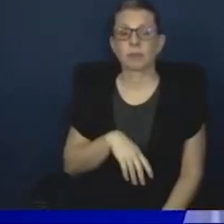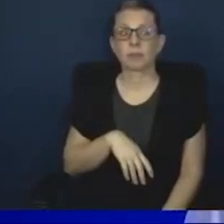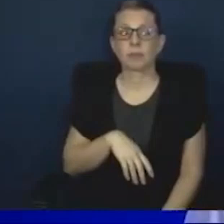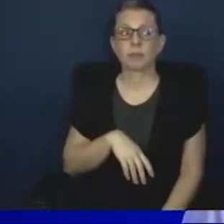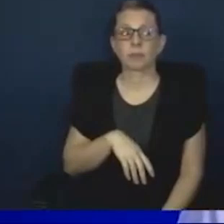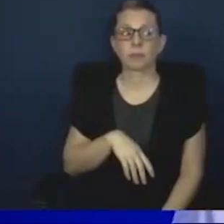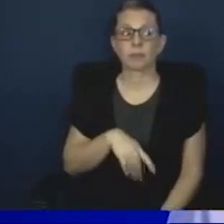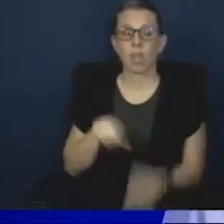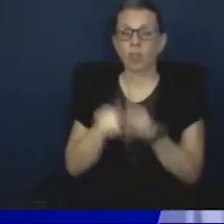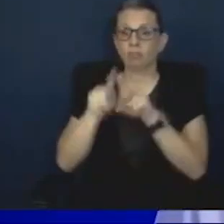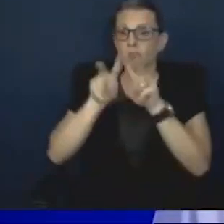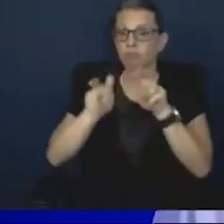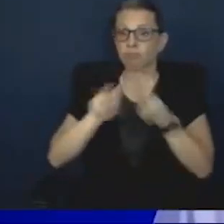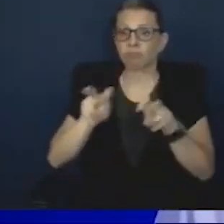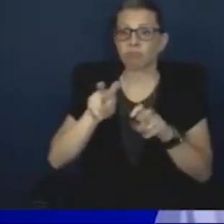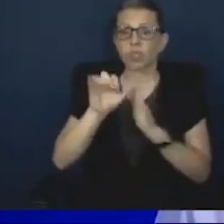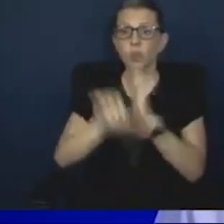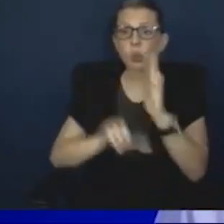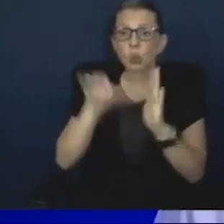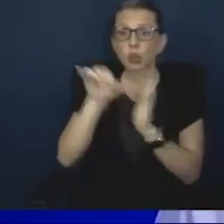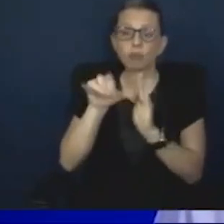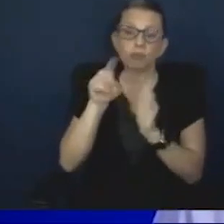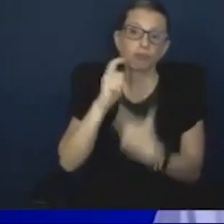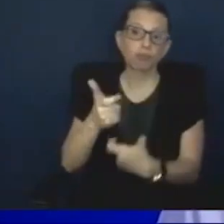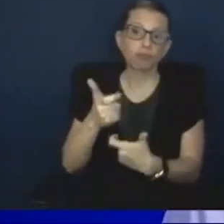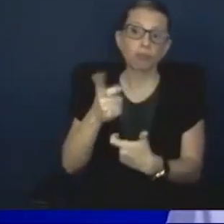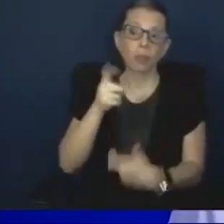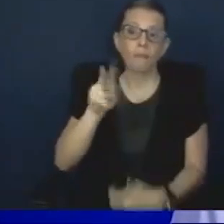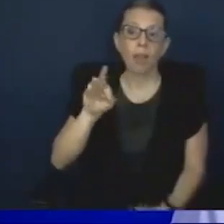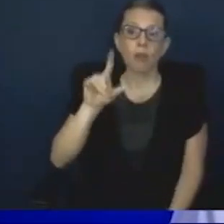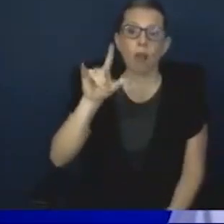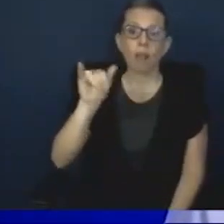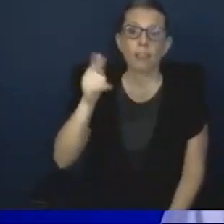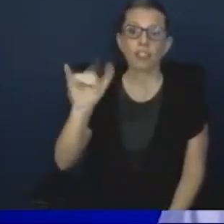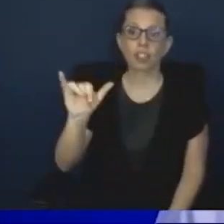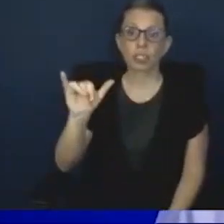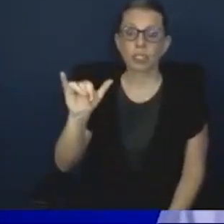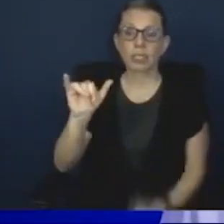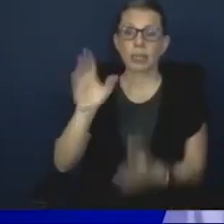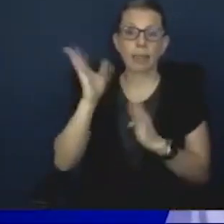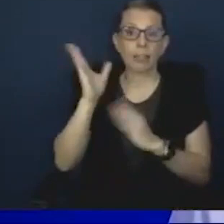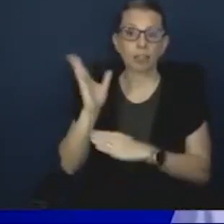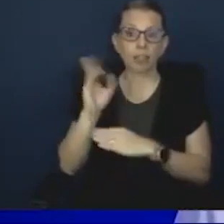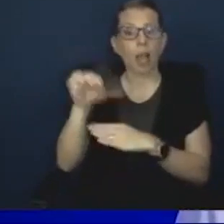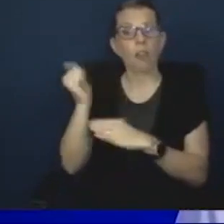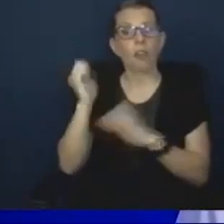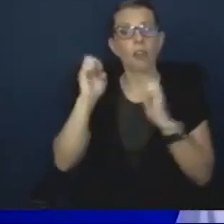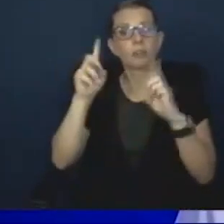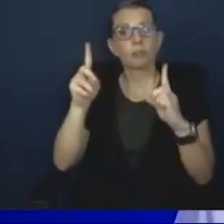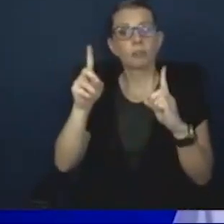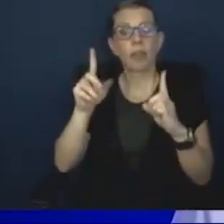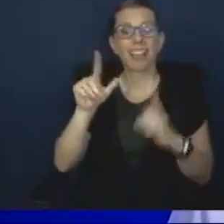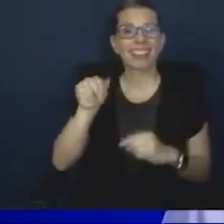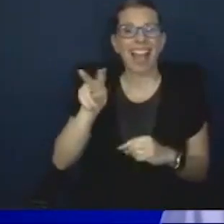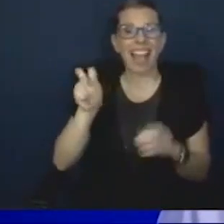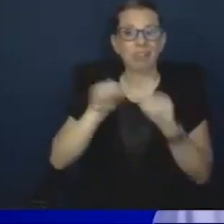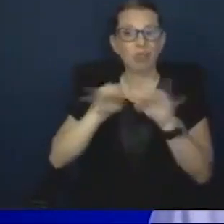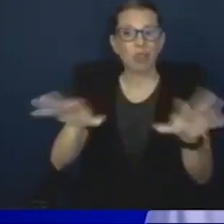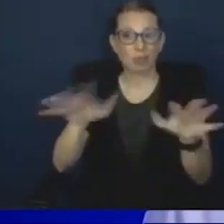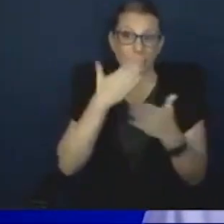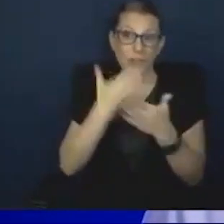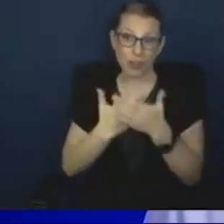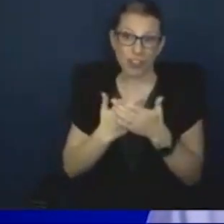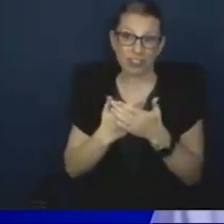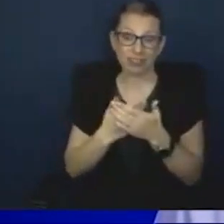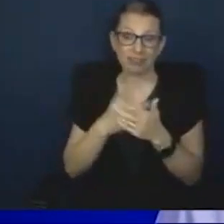on YouTube for virology lectures, other education live streams. It's good. Please go there and do that this weekend. Also,